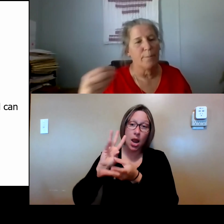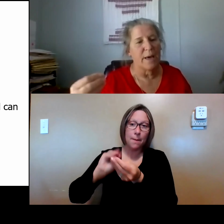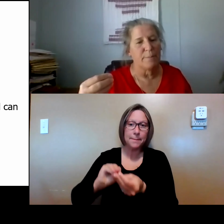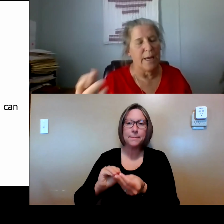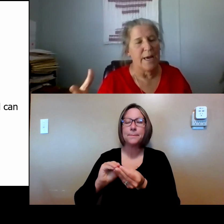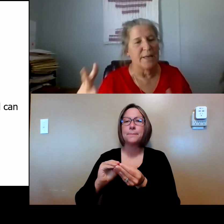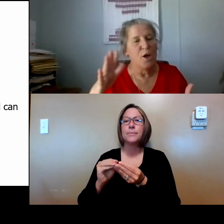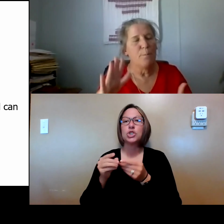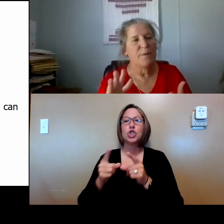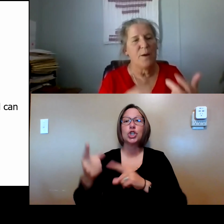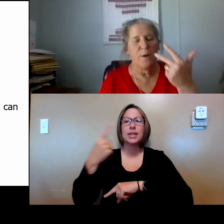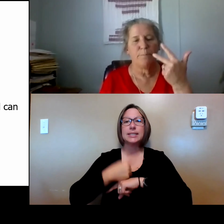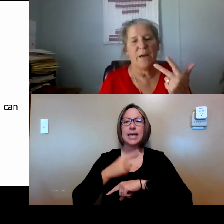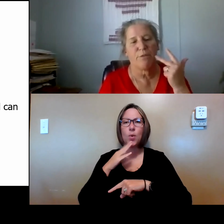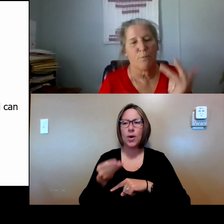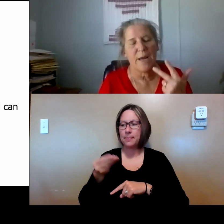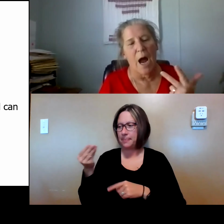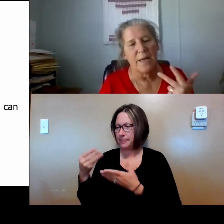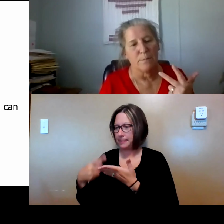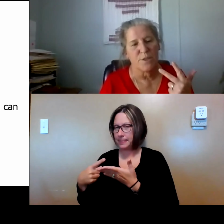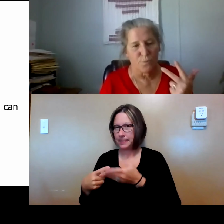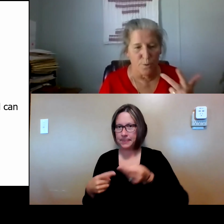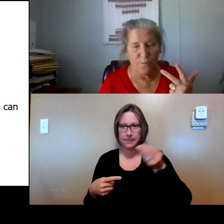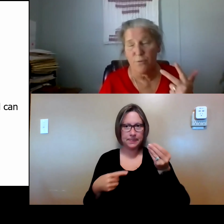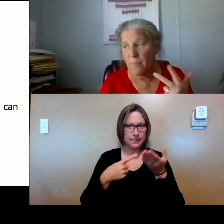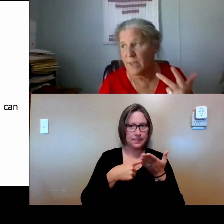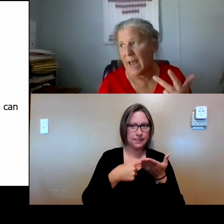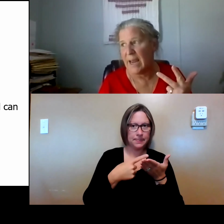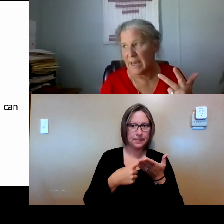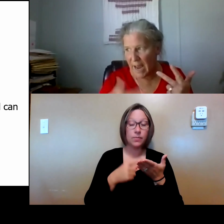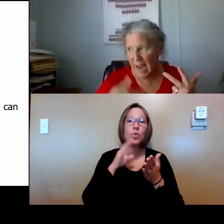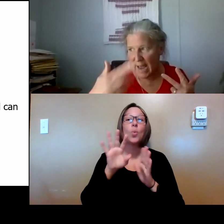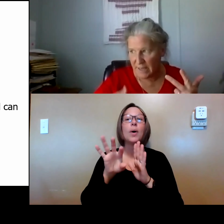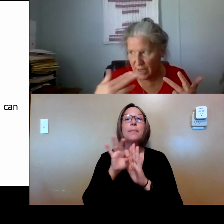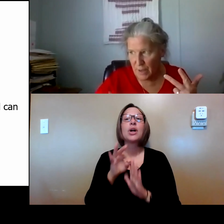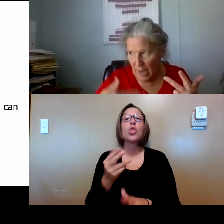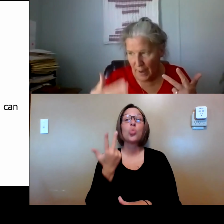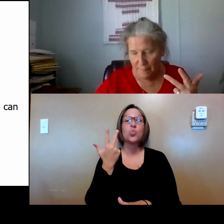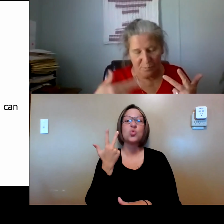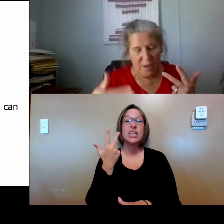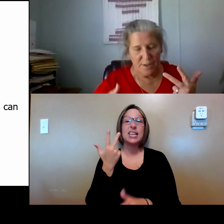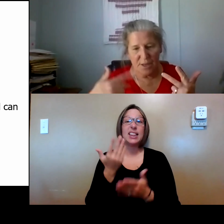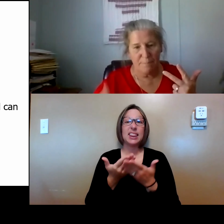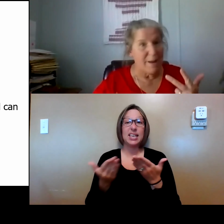and talk about them again. But then we'd pick 3 items from the day, and I had